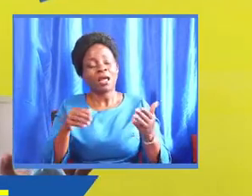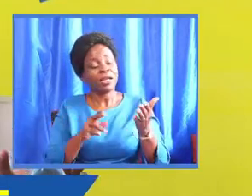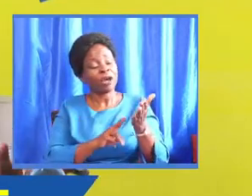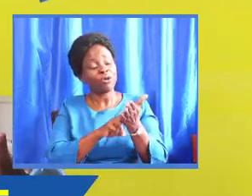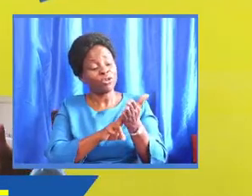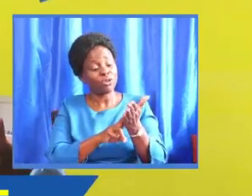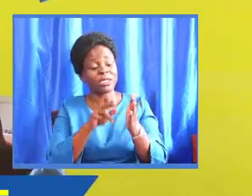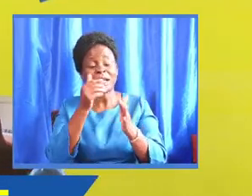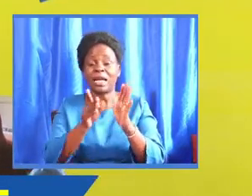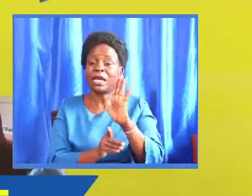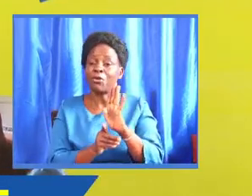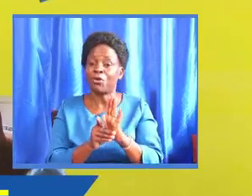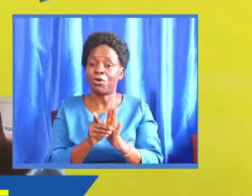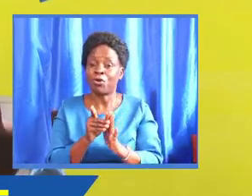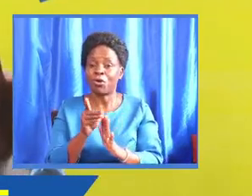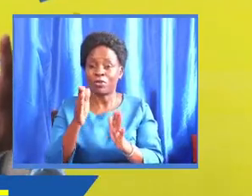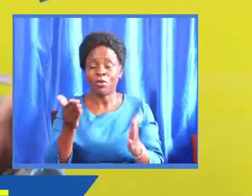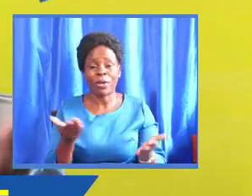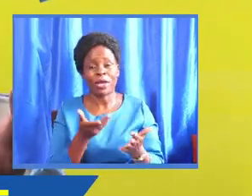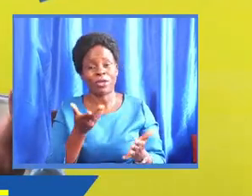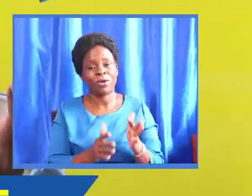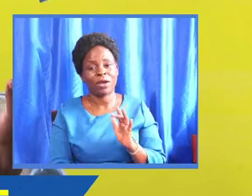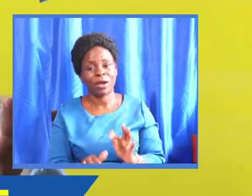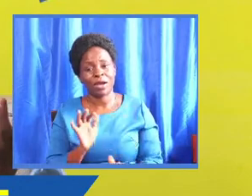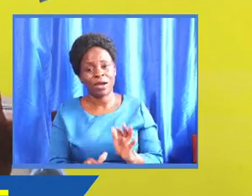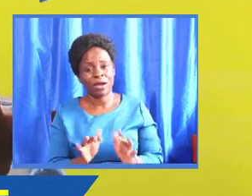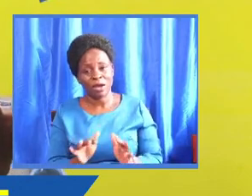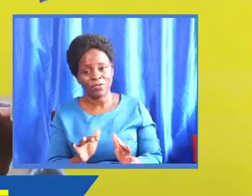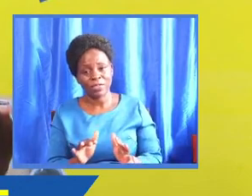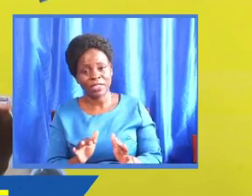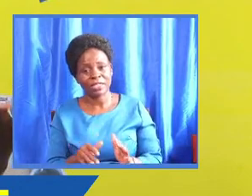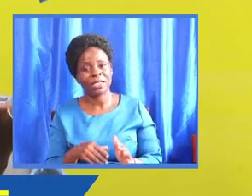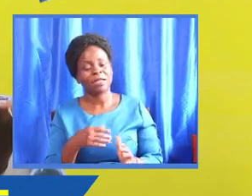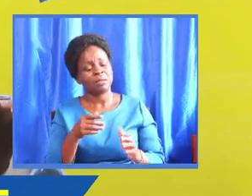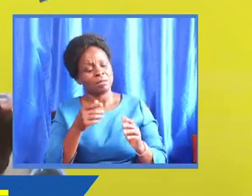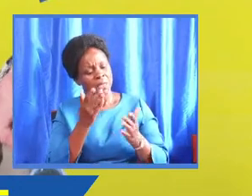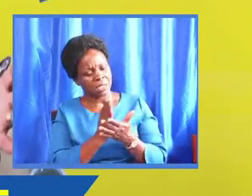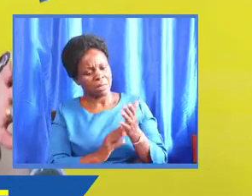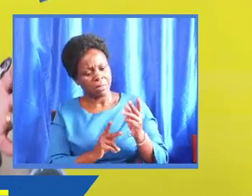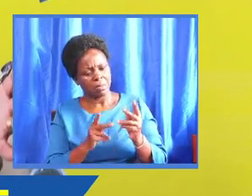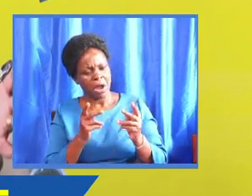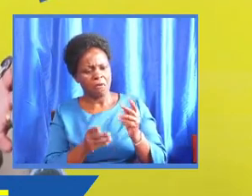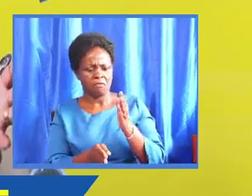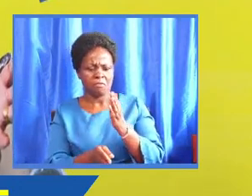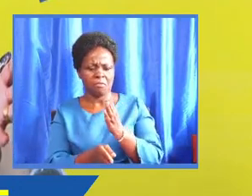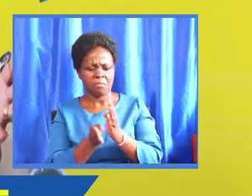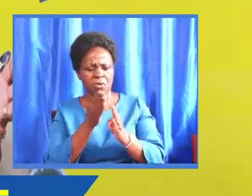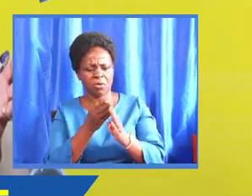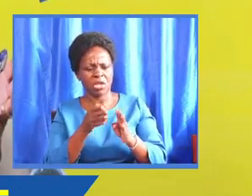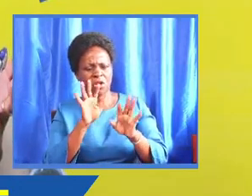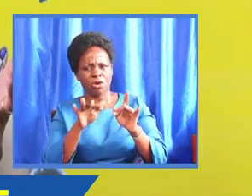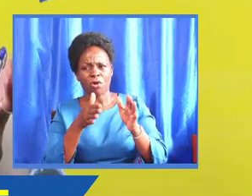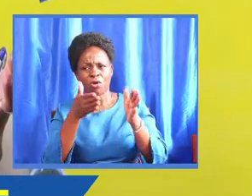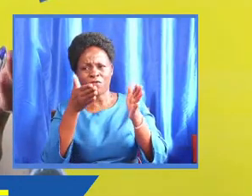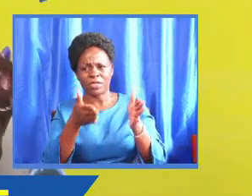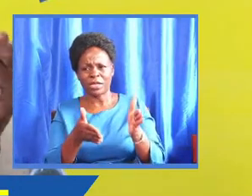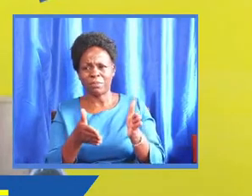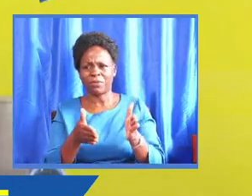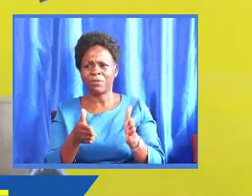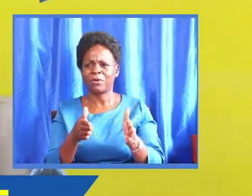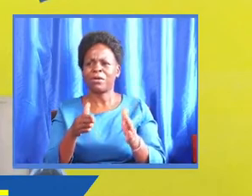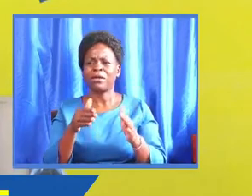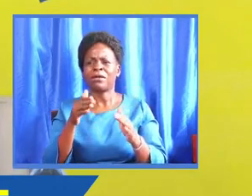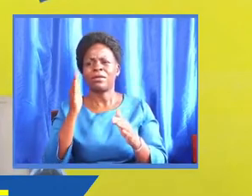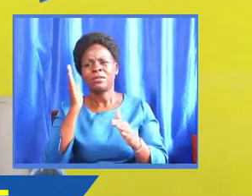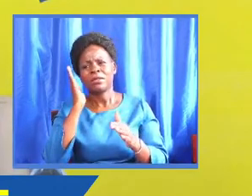development where you have offices and residential in one building. Okay? I hear you. Talking about